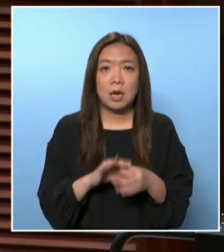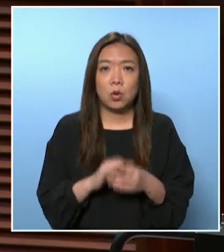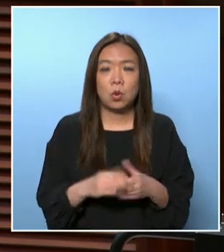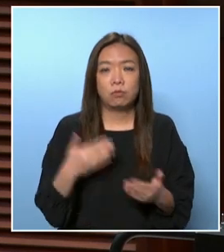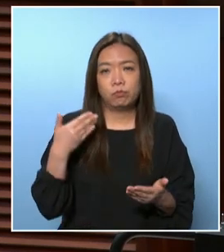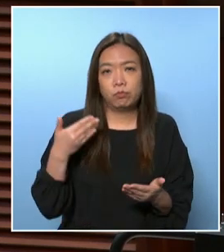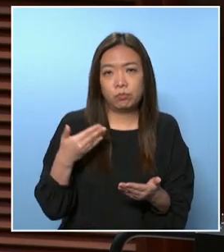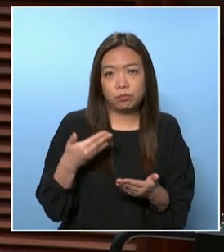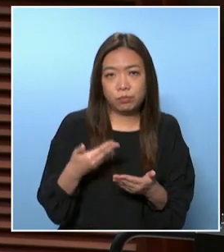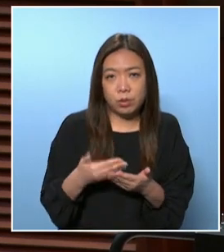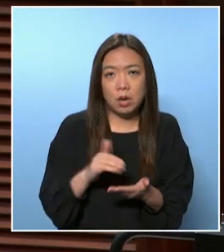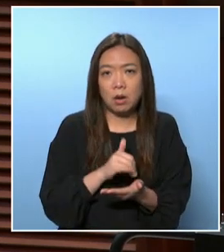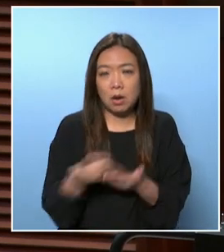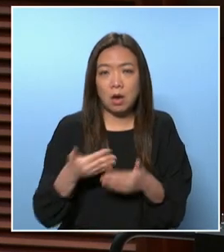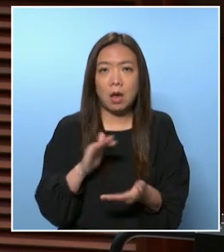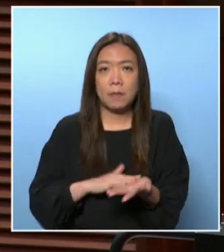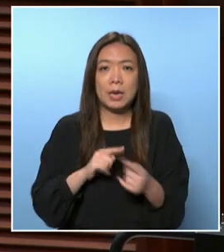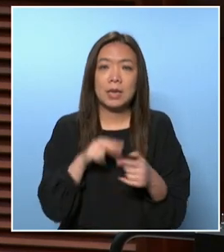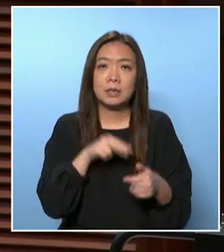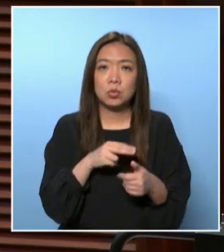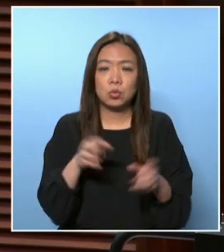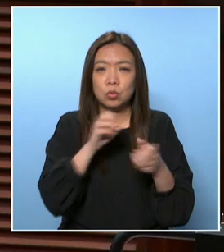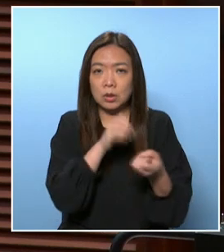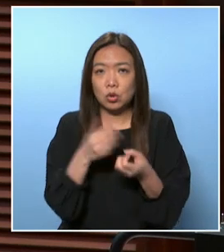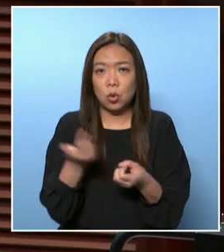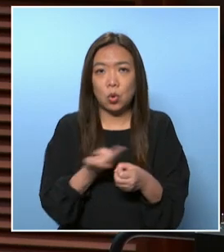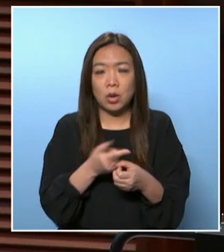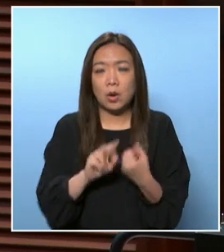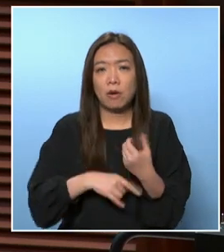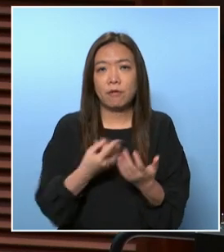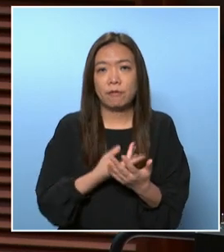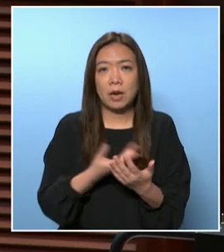Chen. Chairman, about this